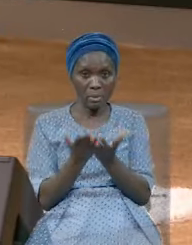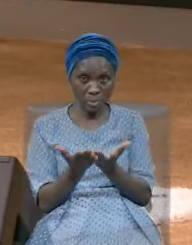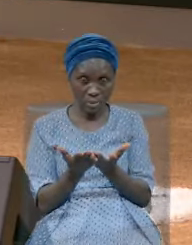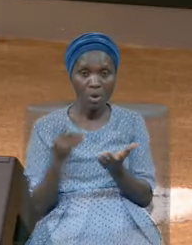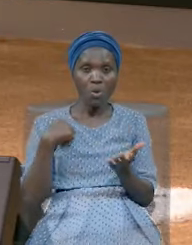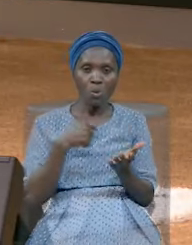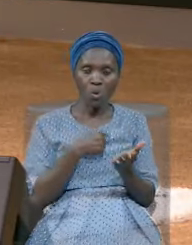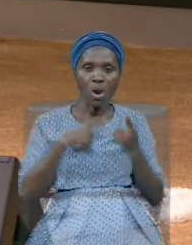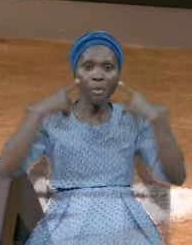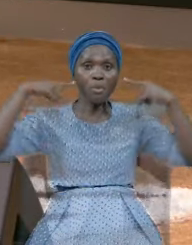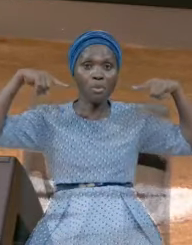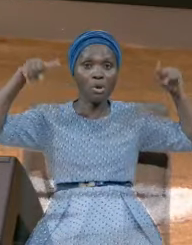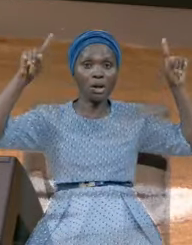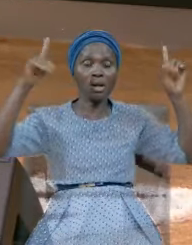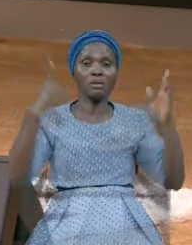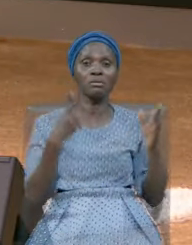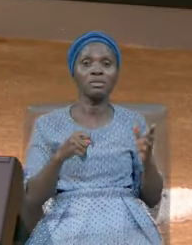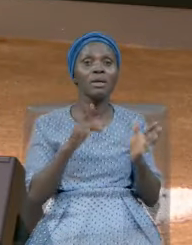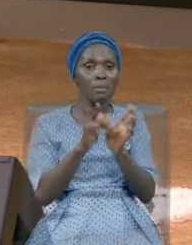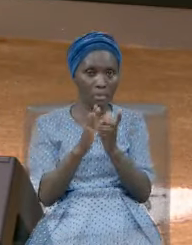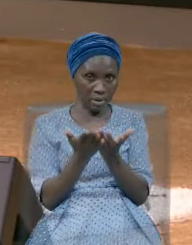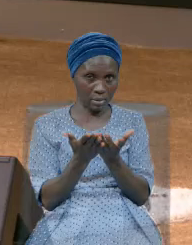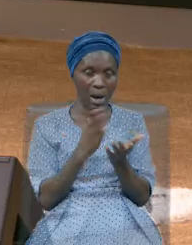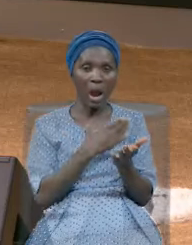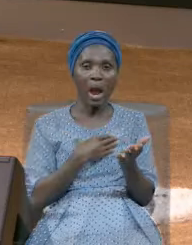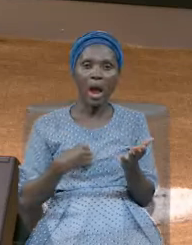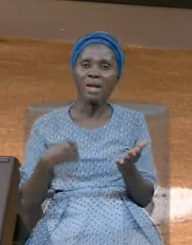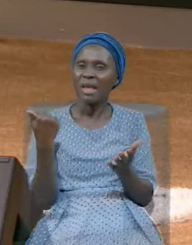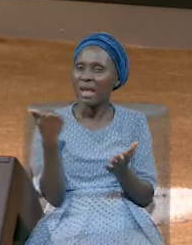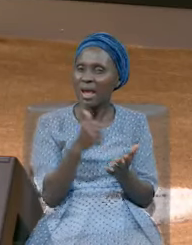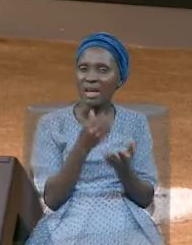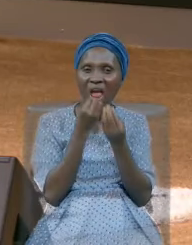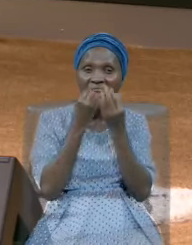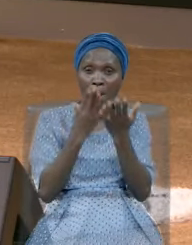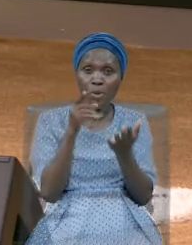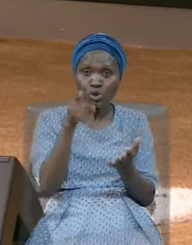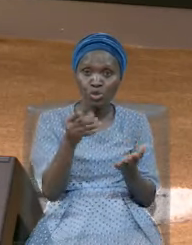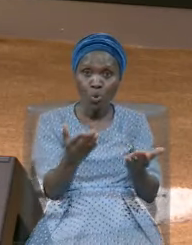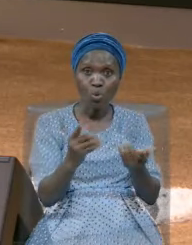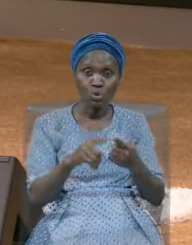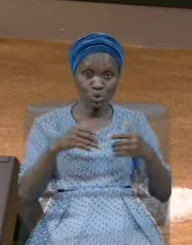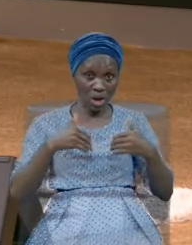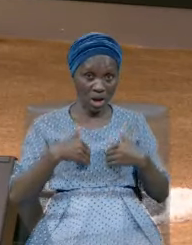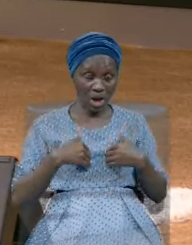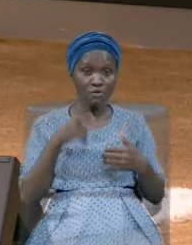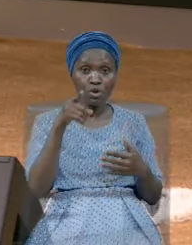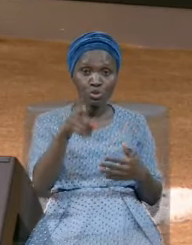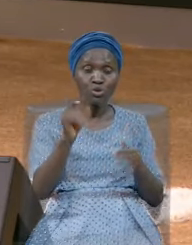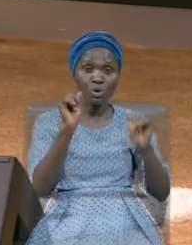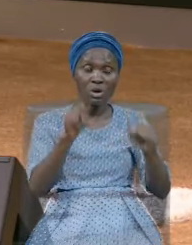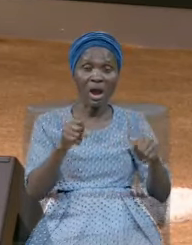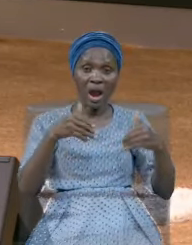we proclaim the Bible, and any information you want to have, you